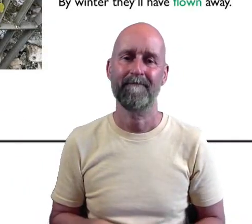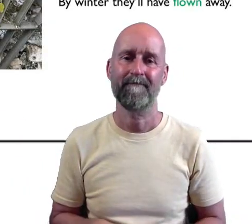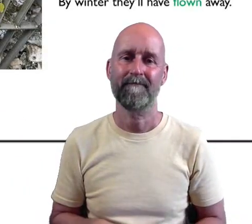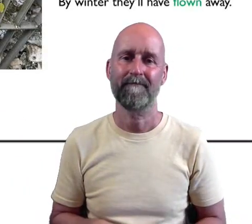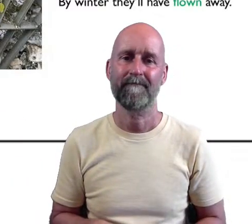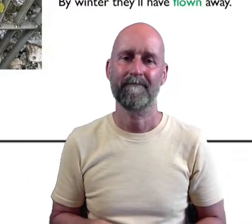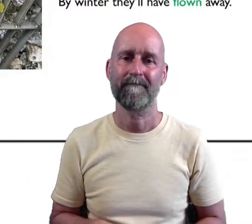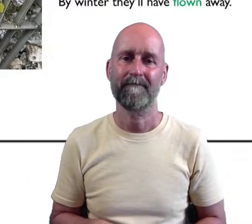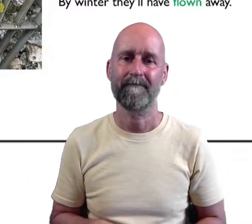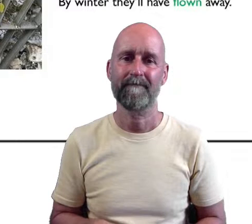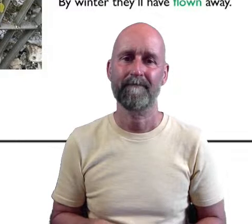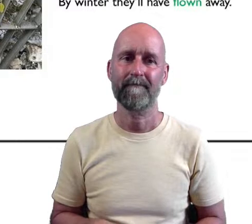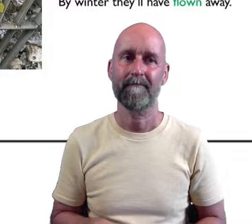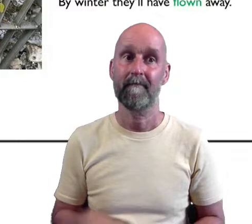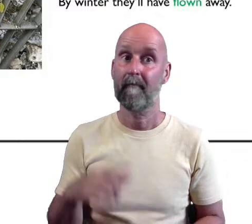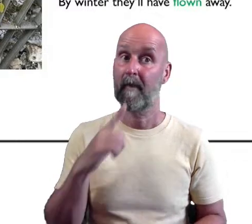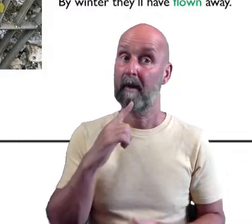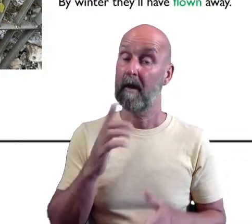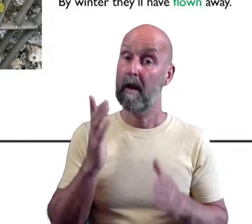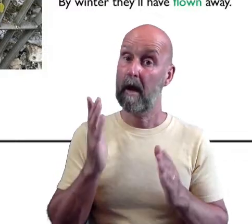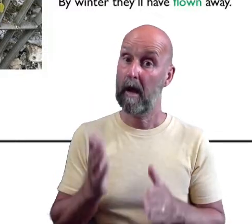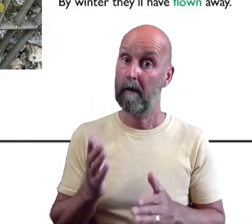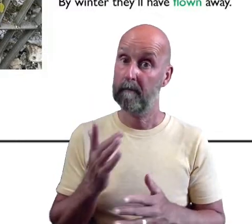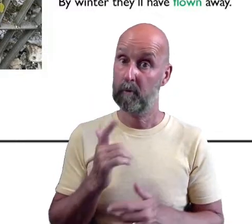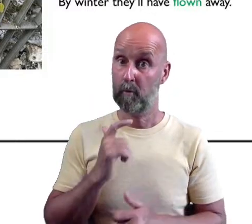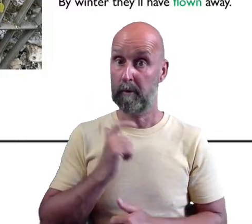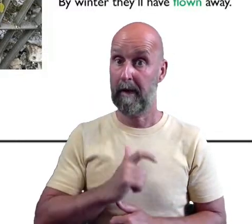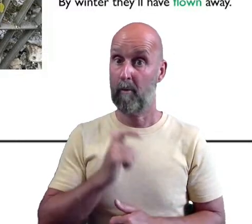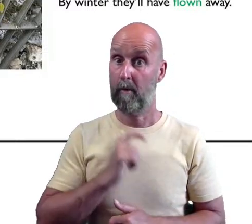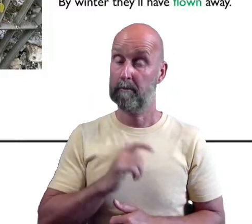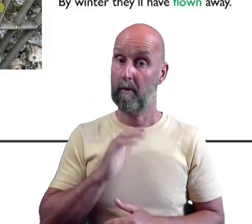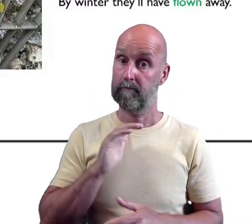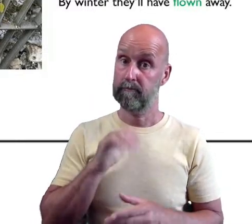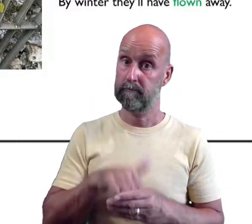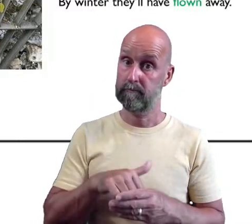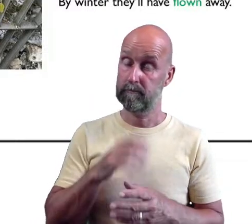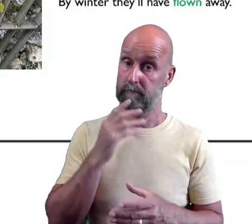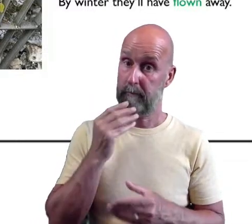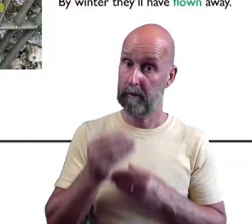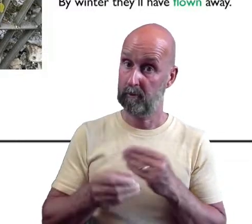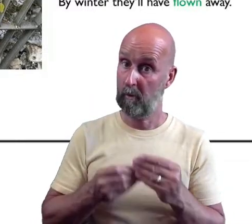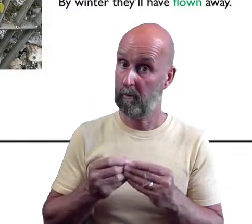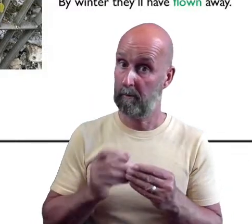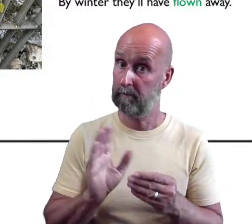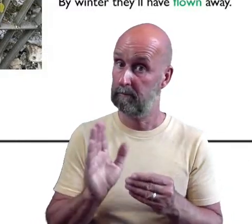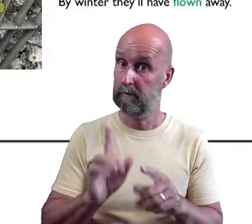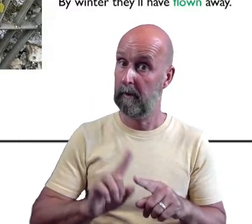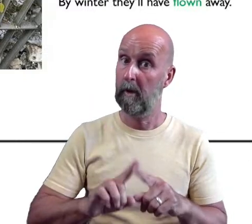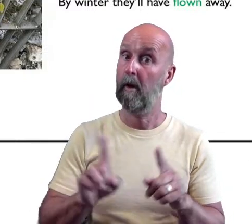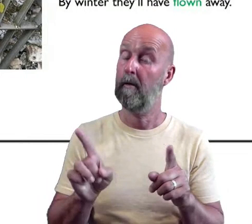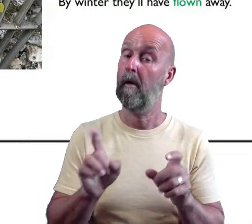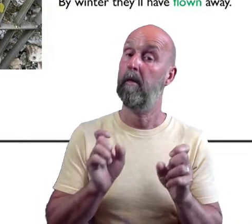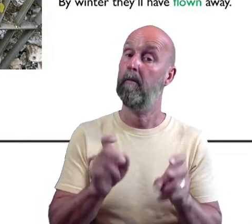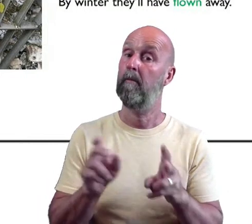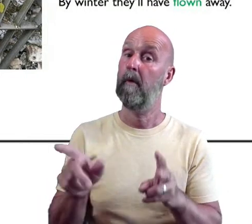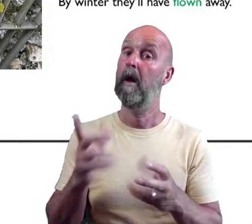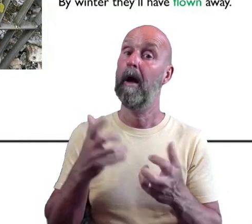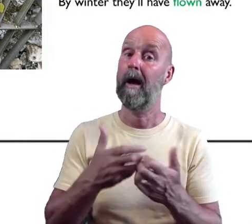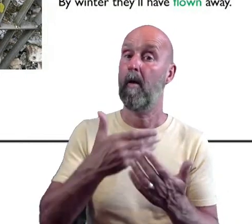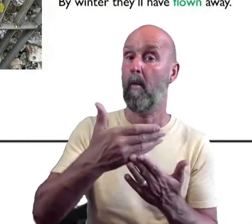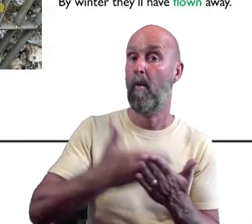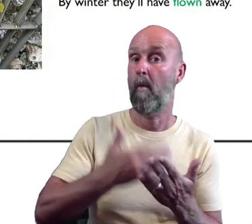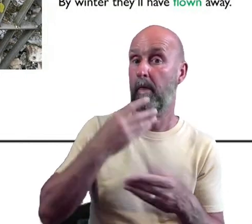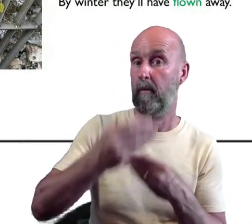But it doesn't have to be just about playing a character in a story, because another type of narrative framework you can use is to create authoring environments for players